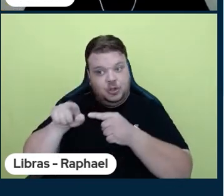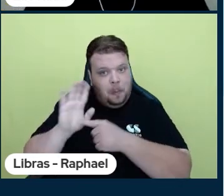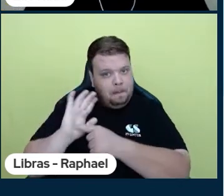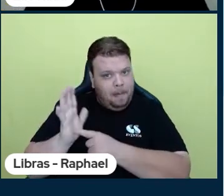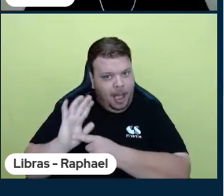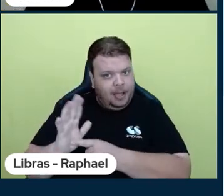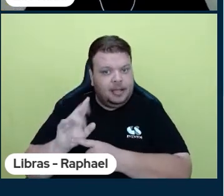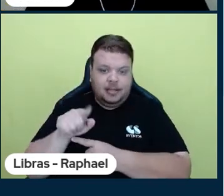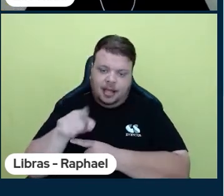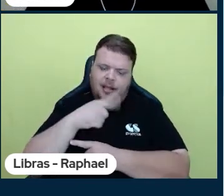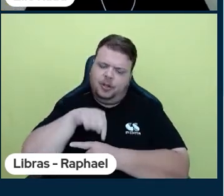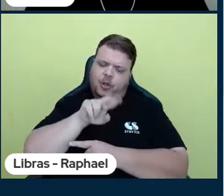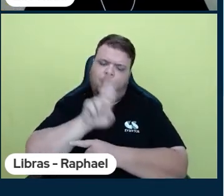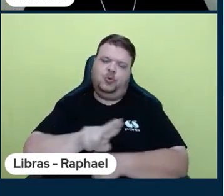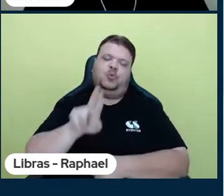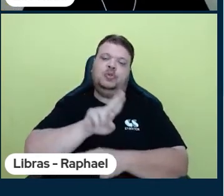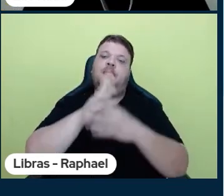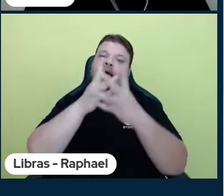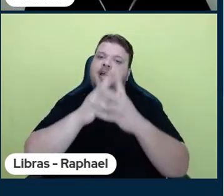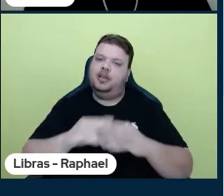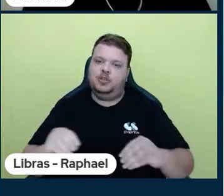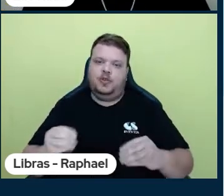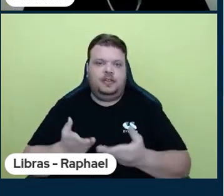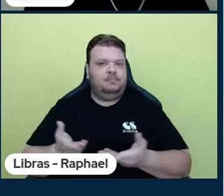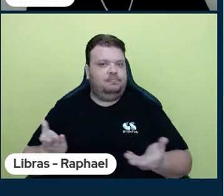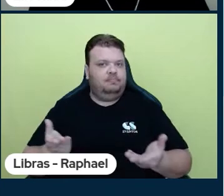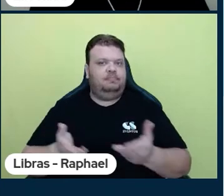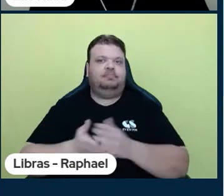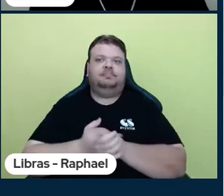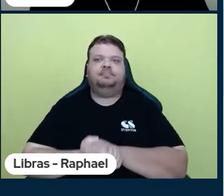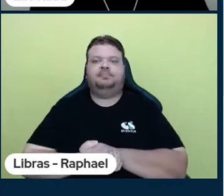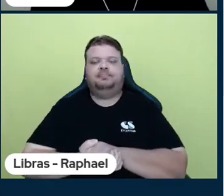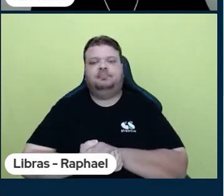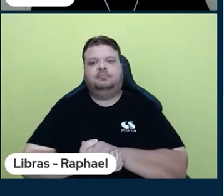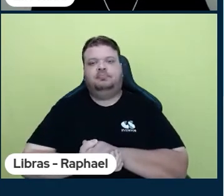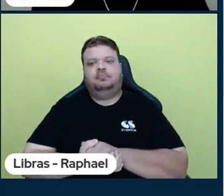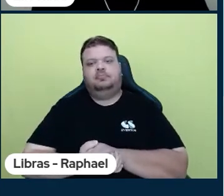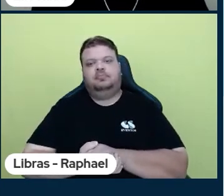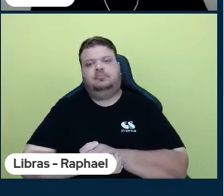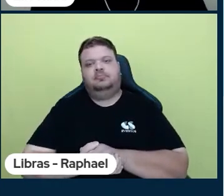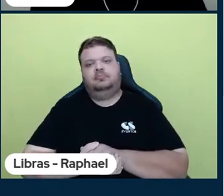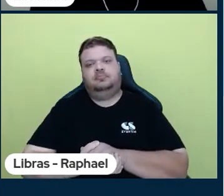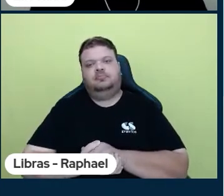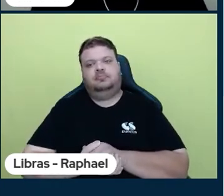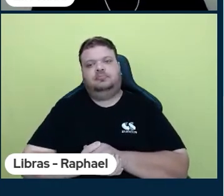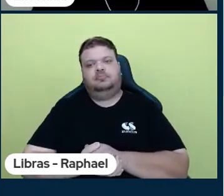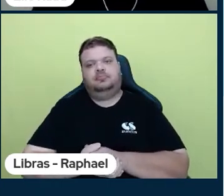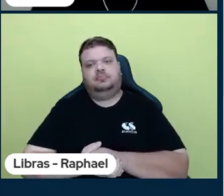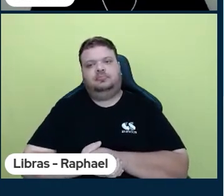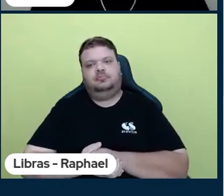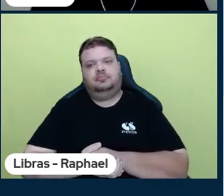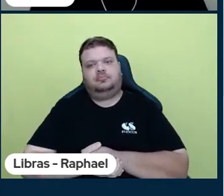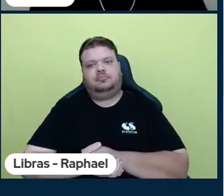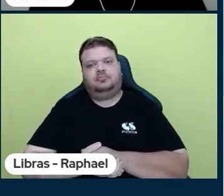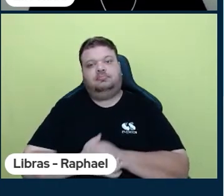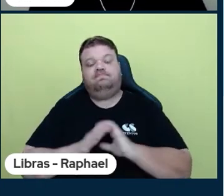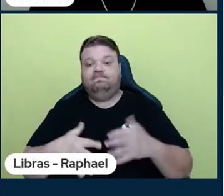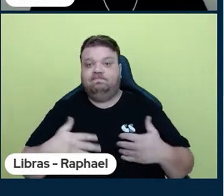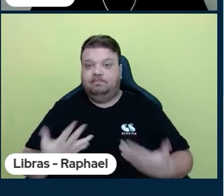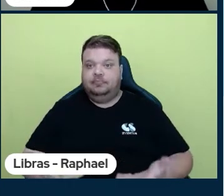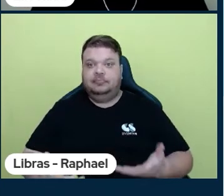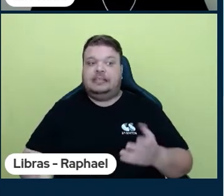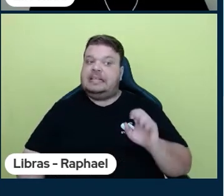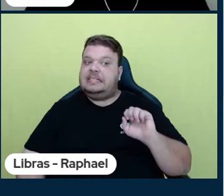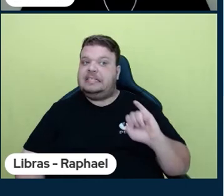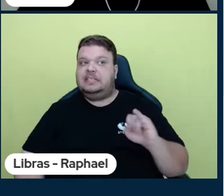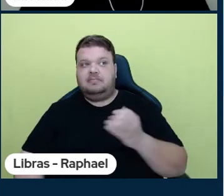have a research paper that was published, that is published two months back, two months ago, that talks in details